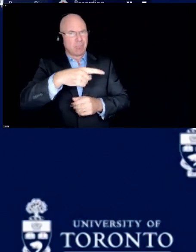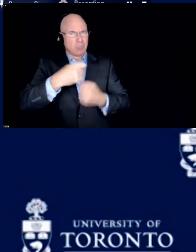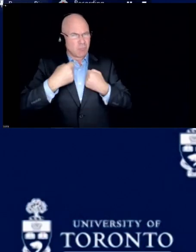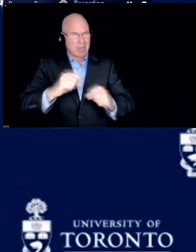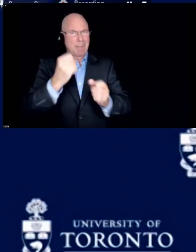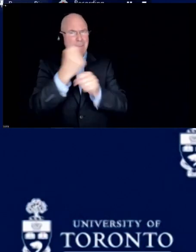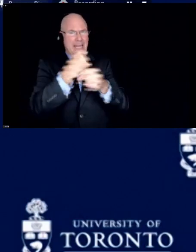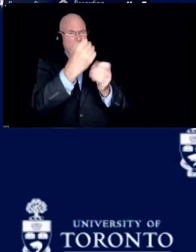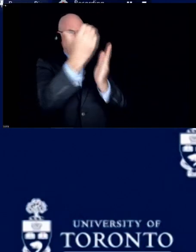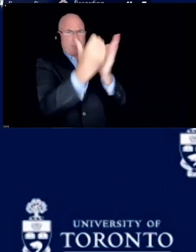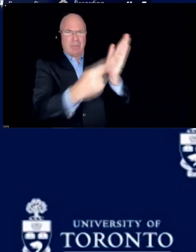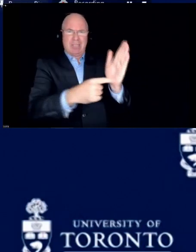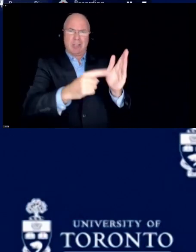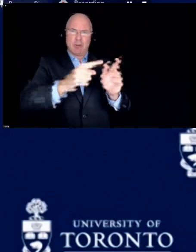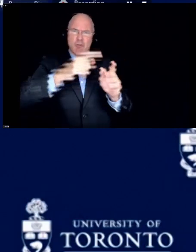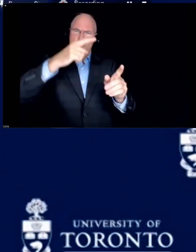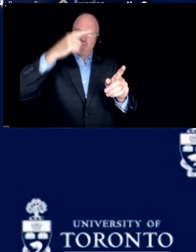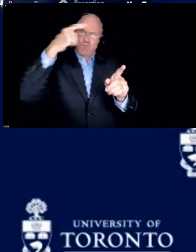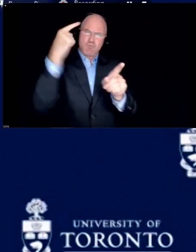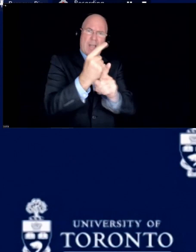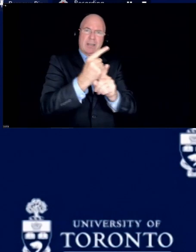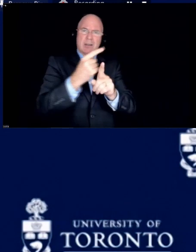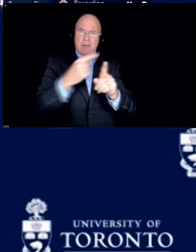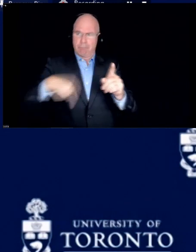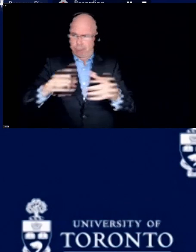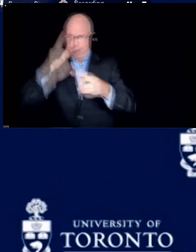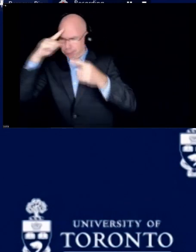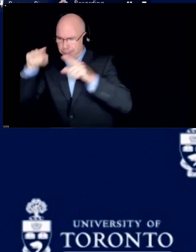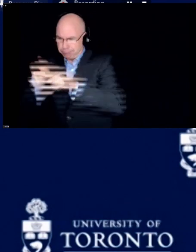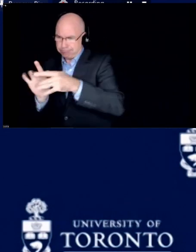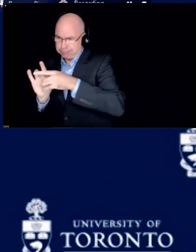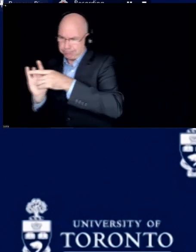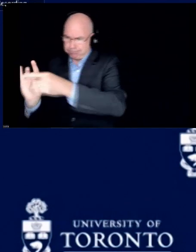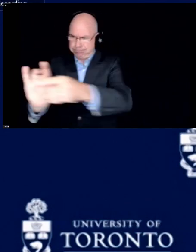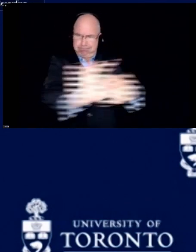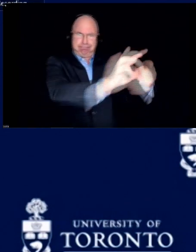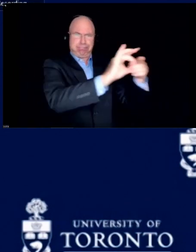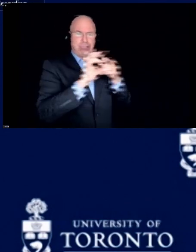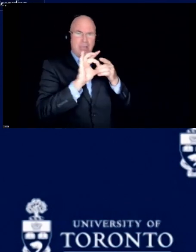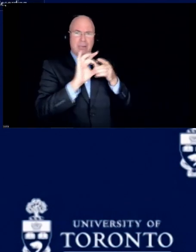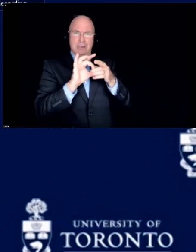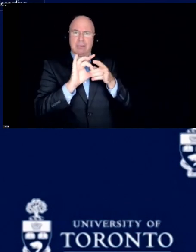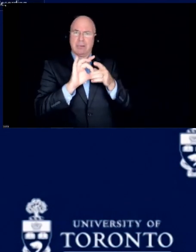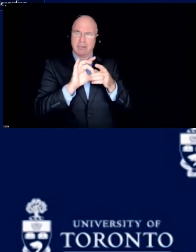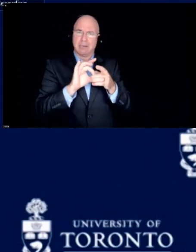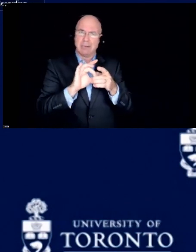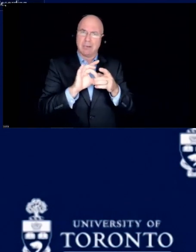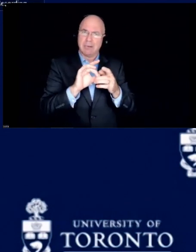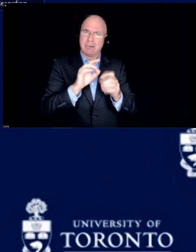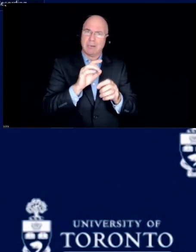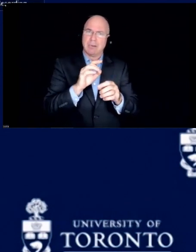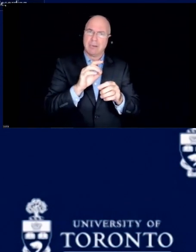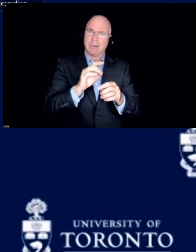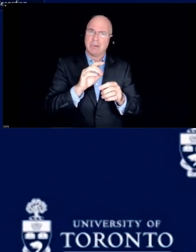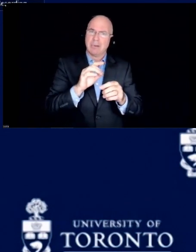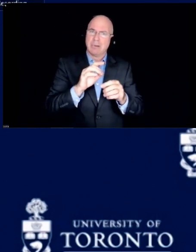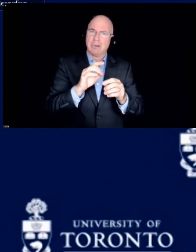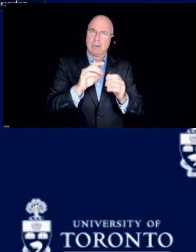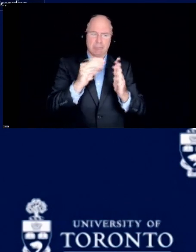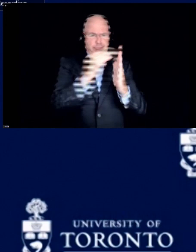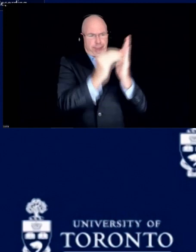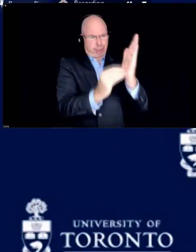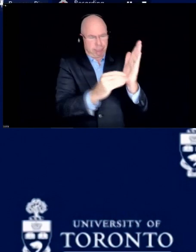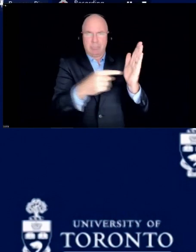of what is right and what we can accomplish together when we commit to inclusive excellence that is built in substantive terms